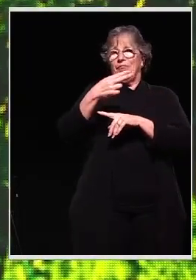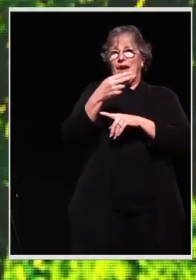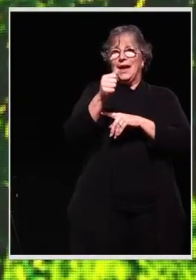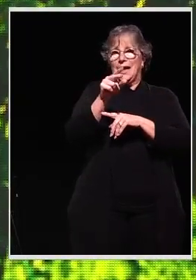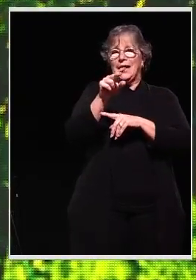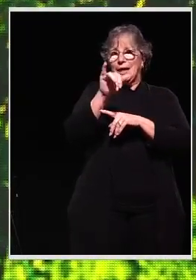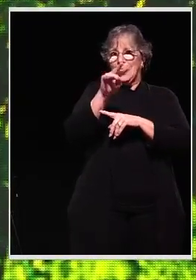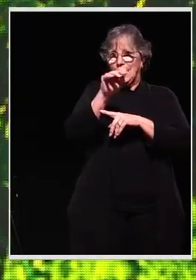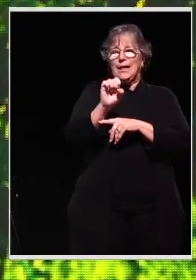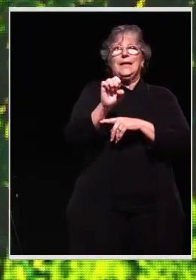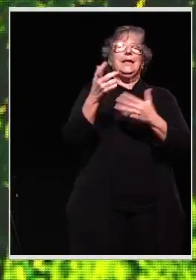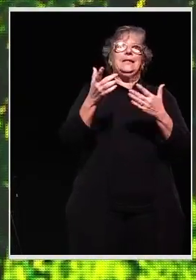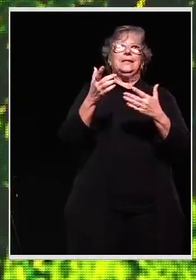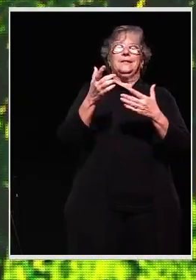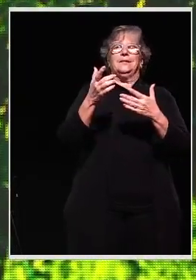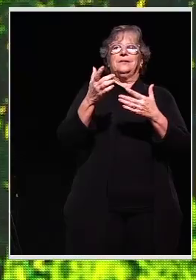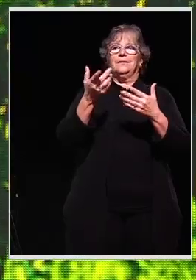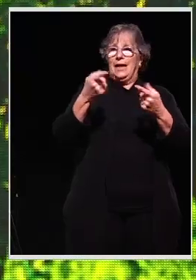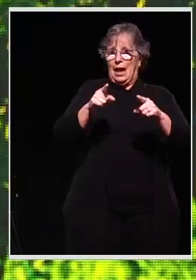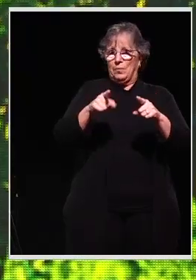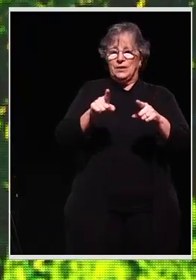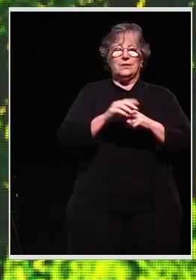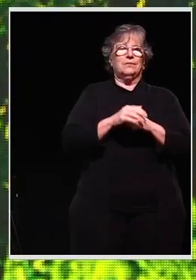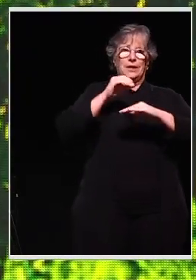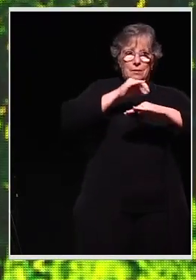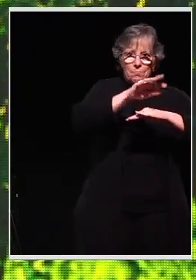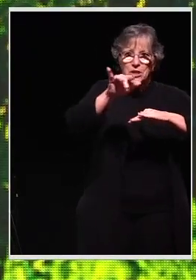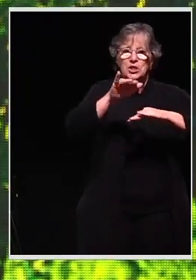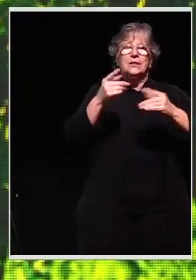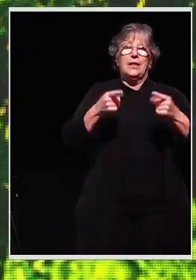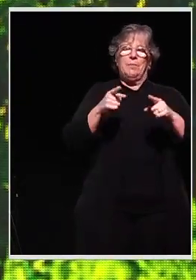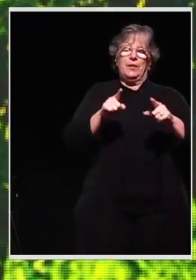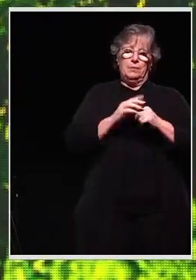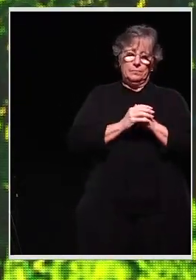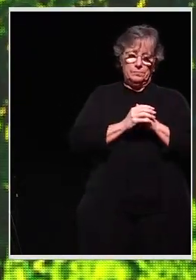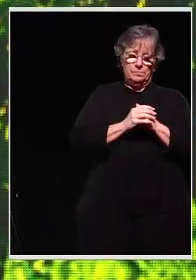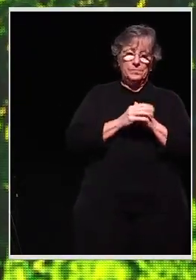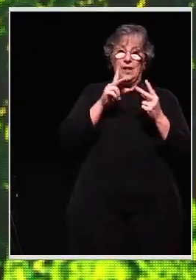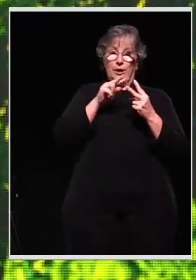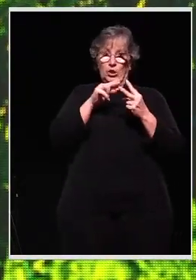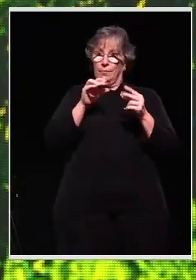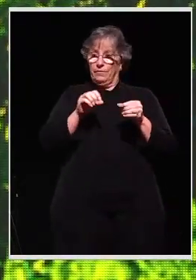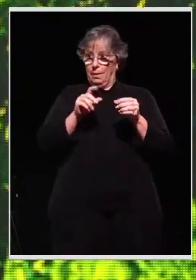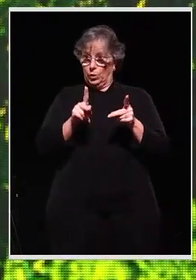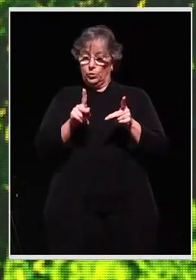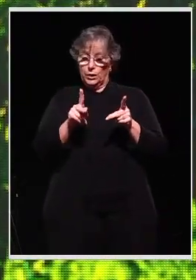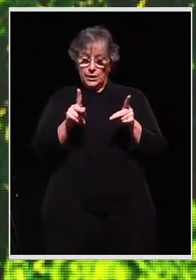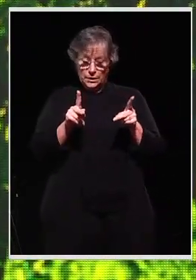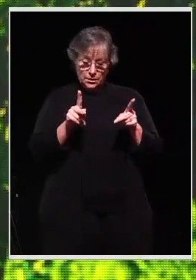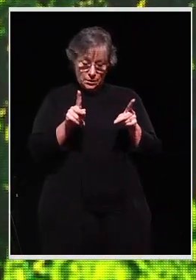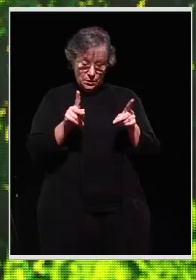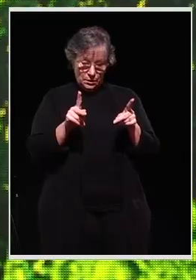pretty significant source of those methane emissions. And there's a couple opportunities, two